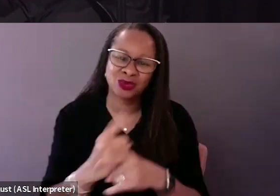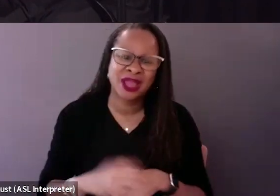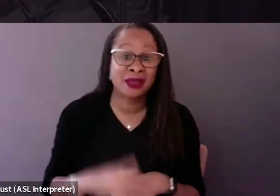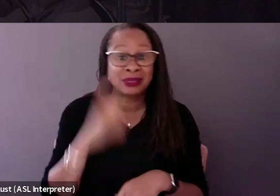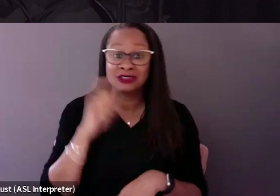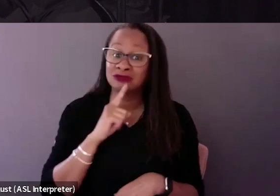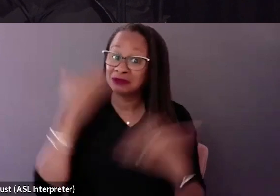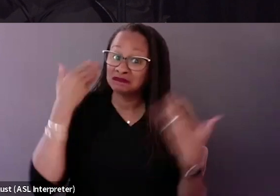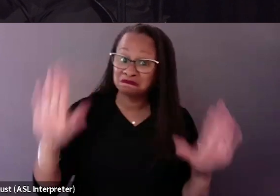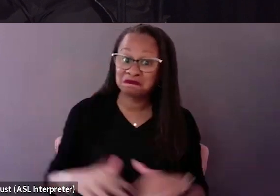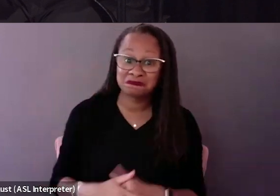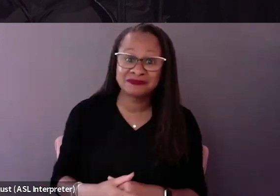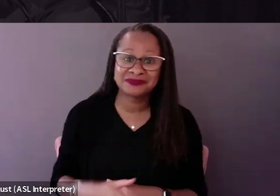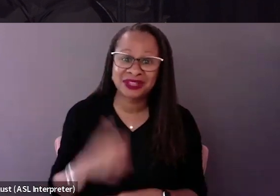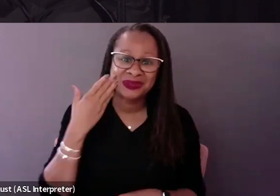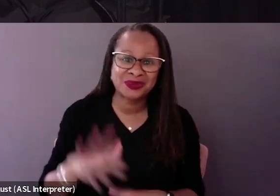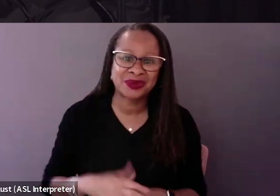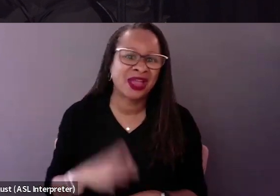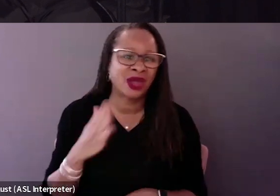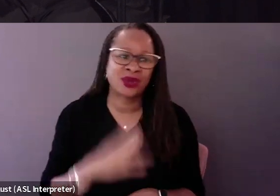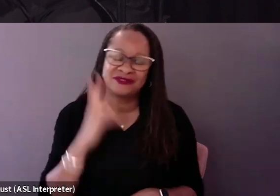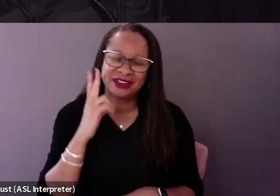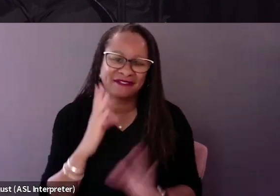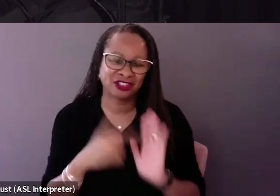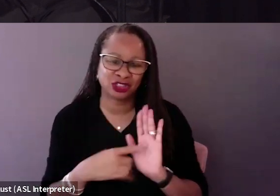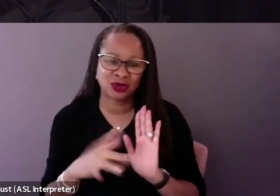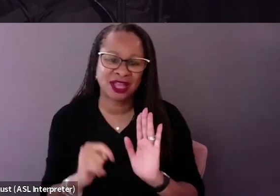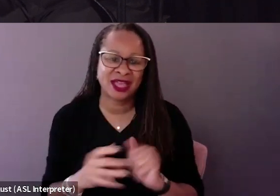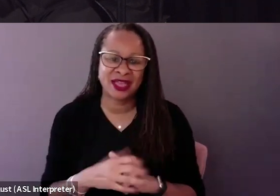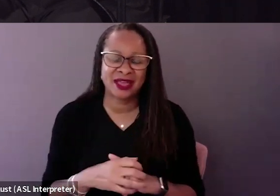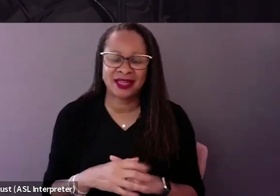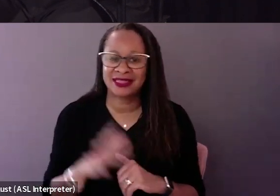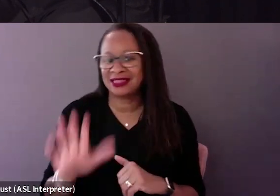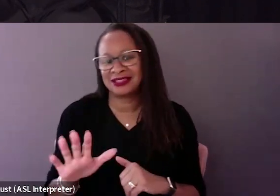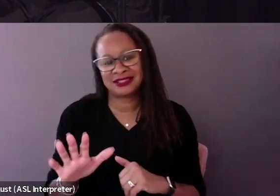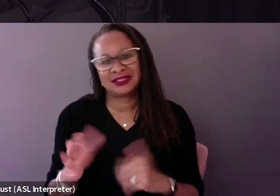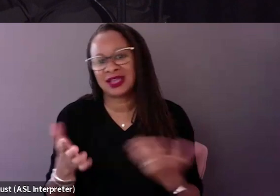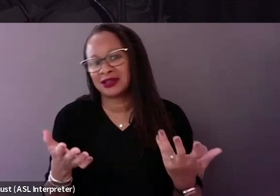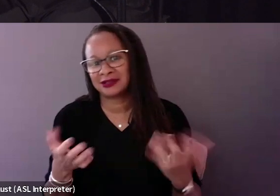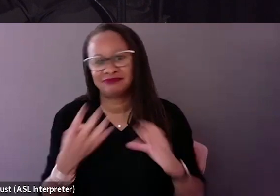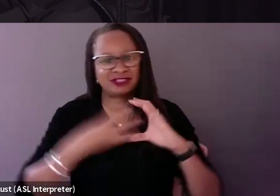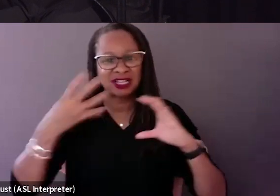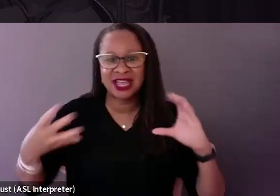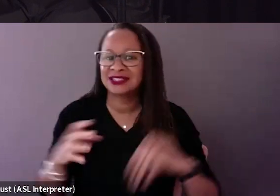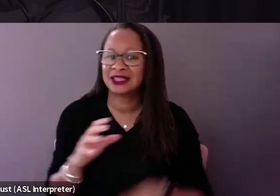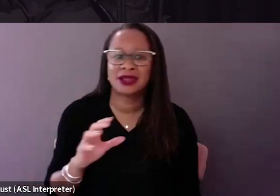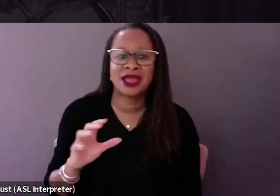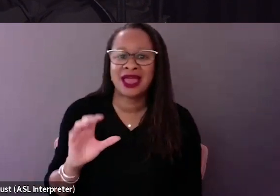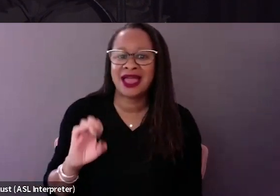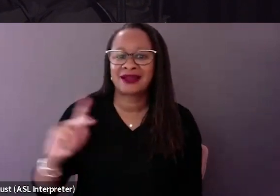know. Yeah. You just don't know. And we had never shown it. And this was in Eccles at Sundance with like 1,300 people. And we were just like, what?